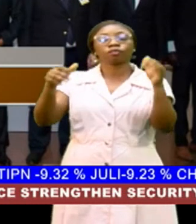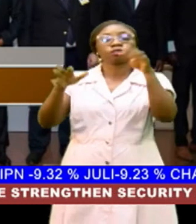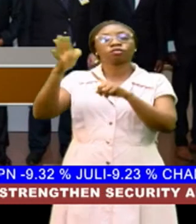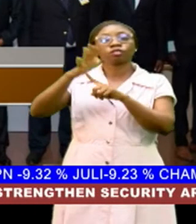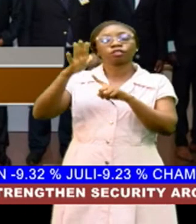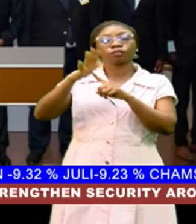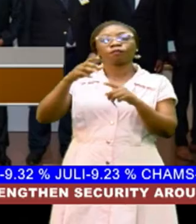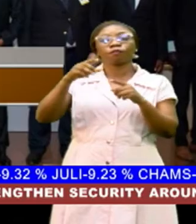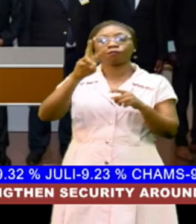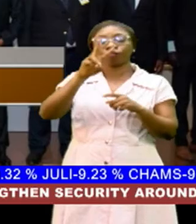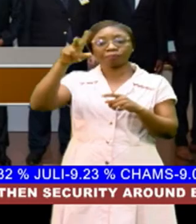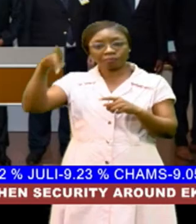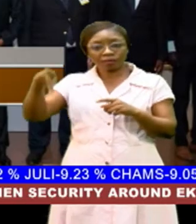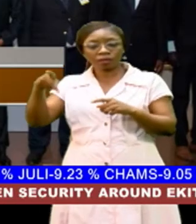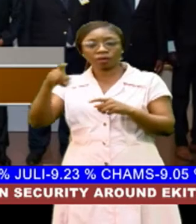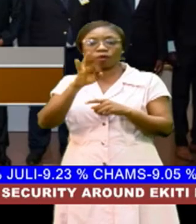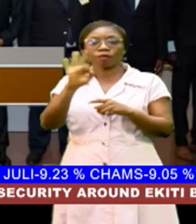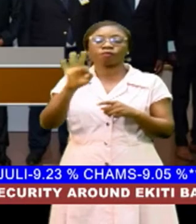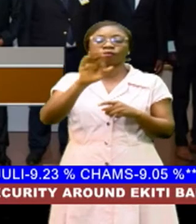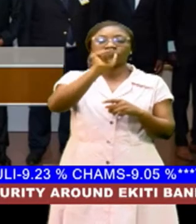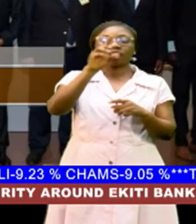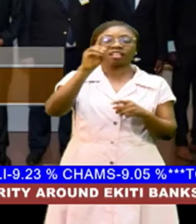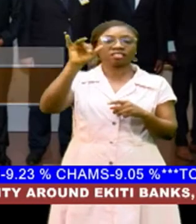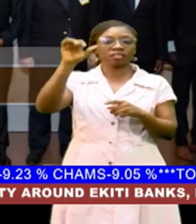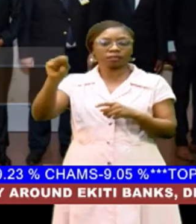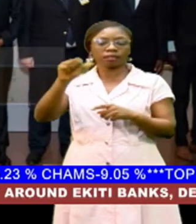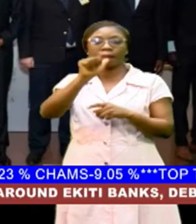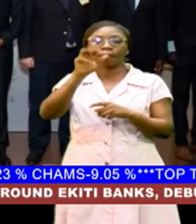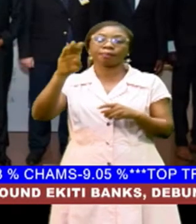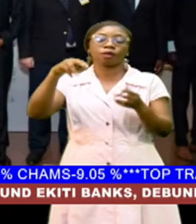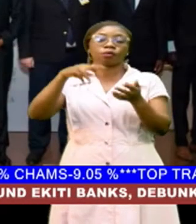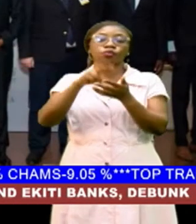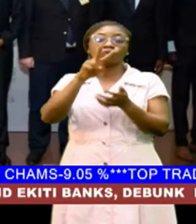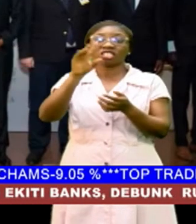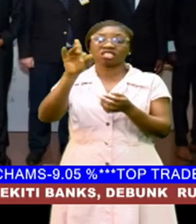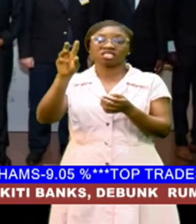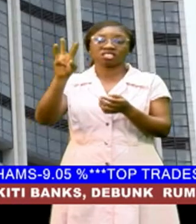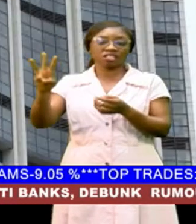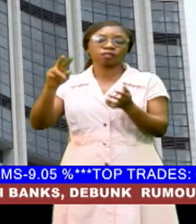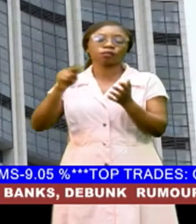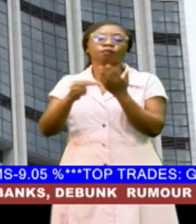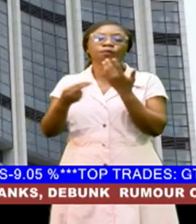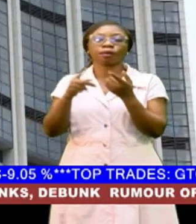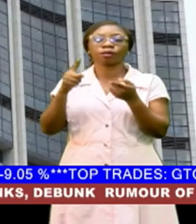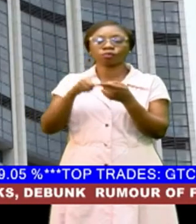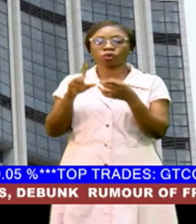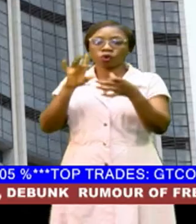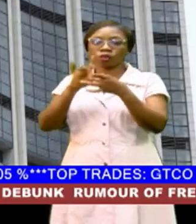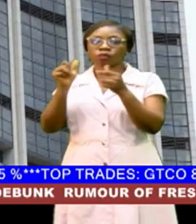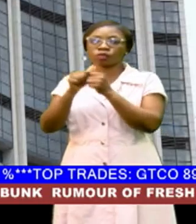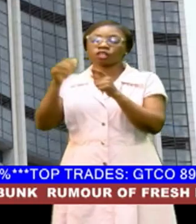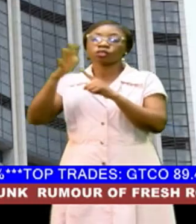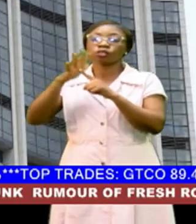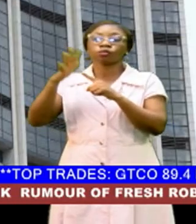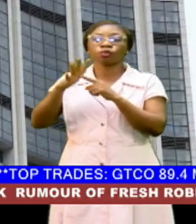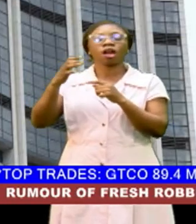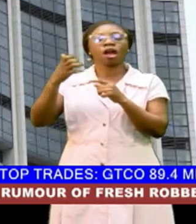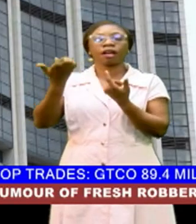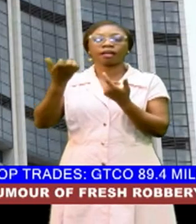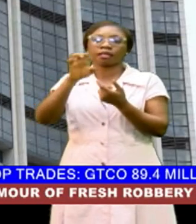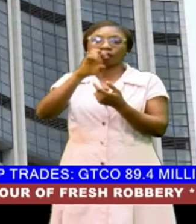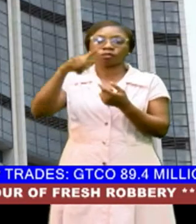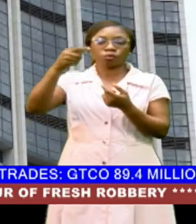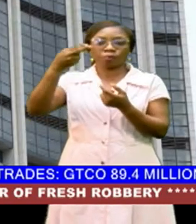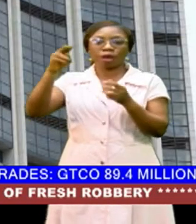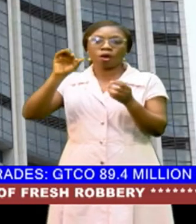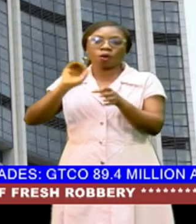Addis Ababa on 22nd November to engage with senior Ethiopian authorities on the matter and to meet